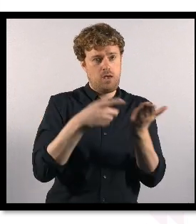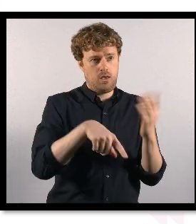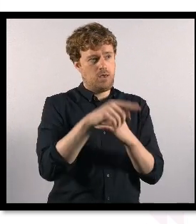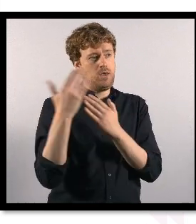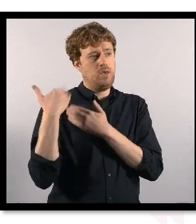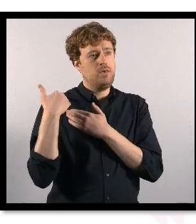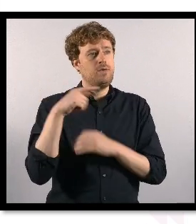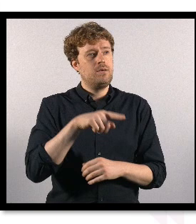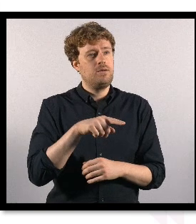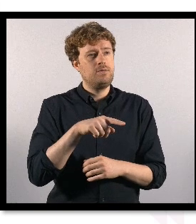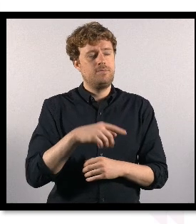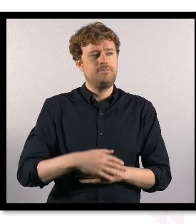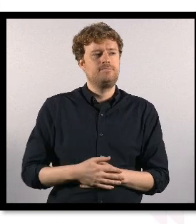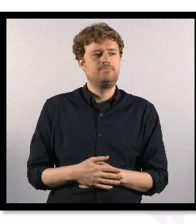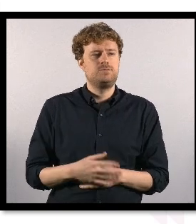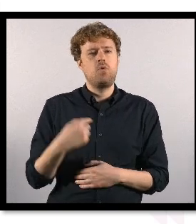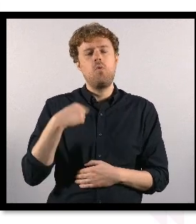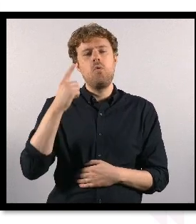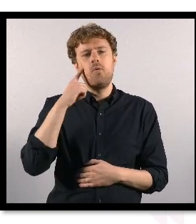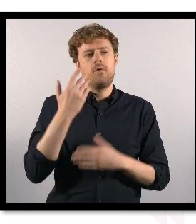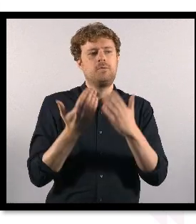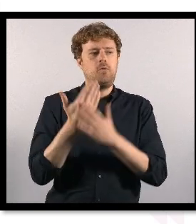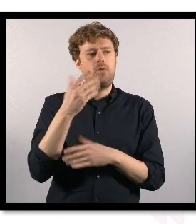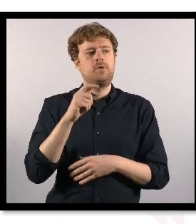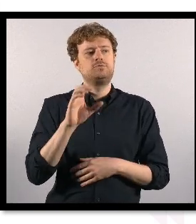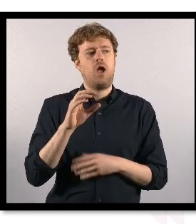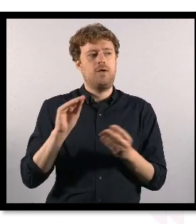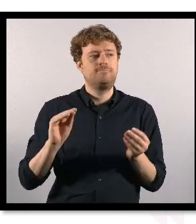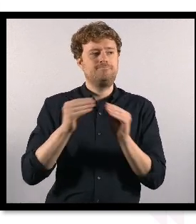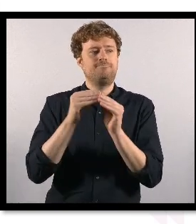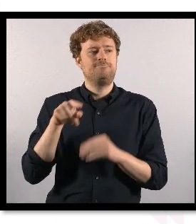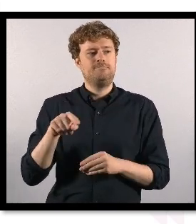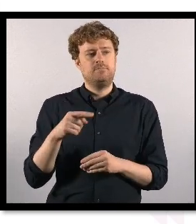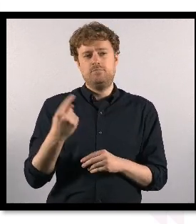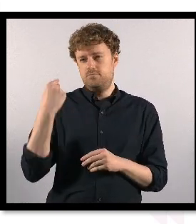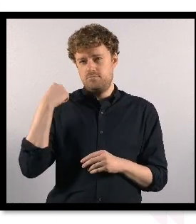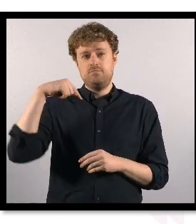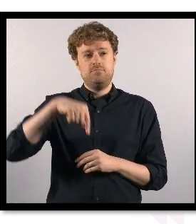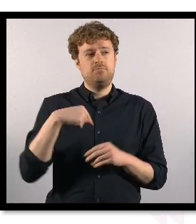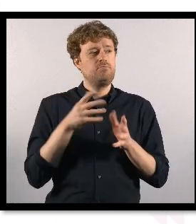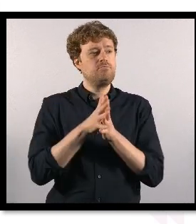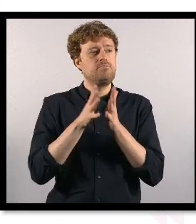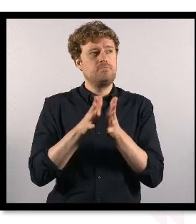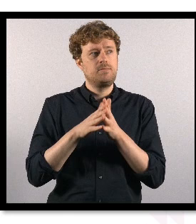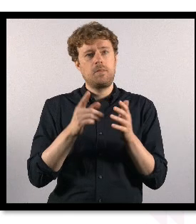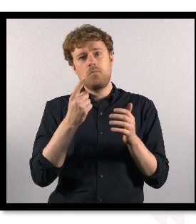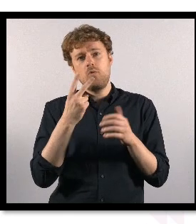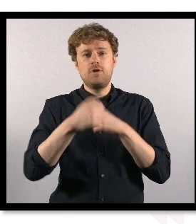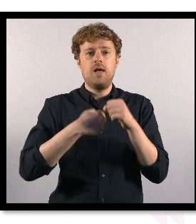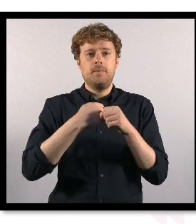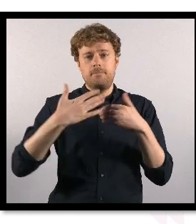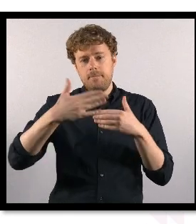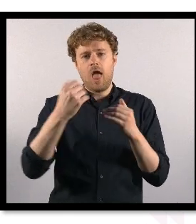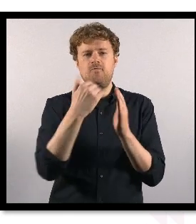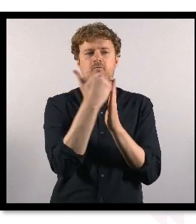this will be focusing on feedback loops to establish a closer relationship between projects and end users, and to have a way for